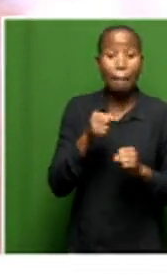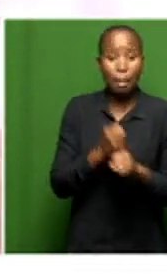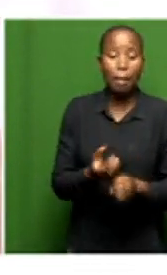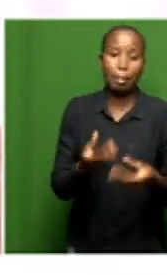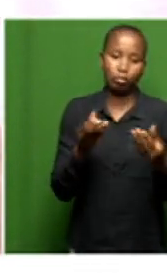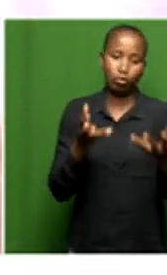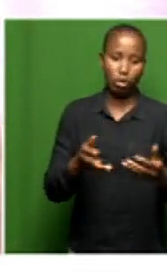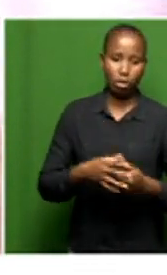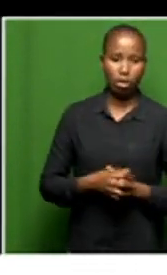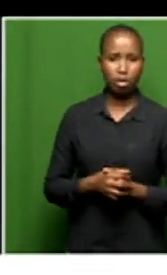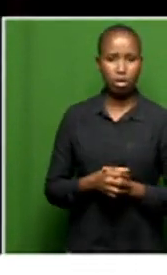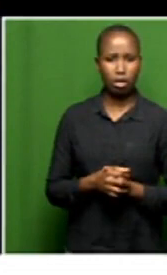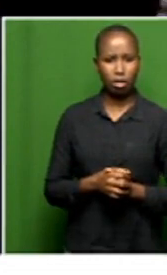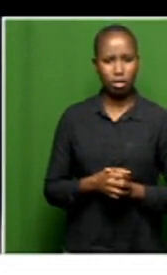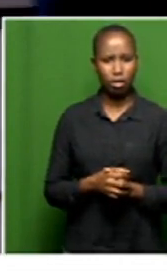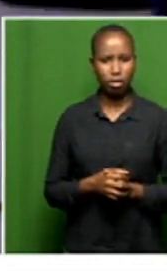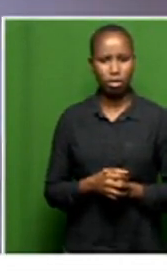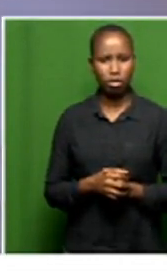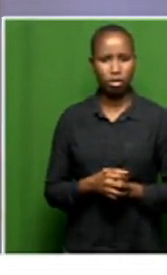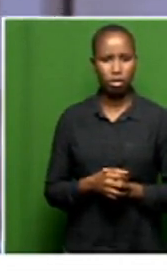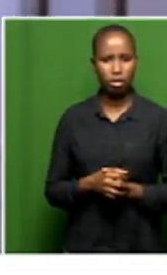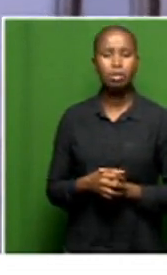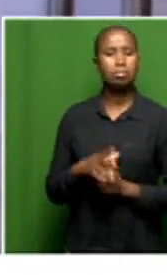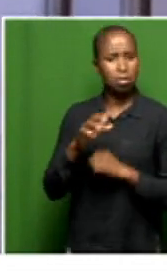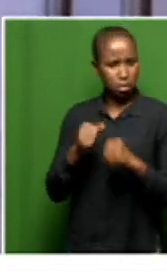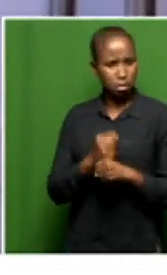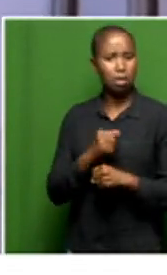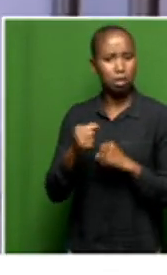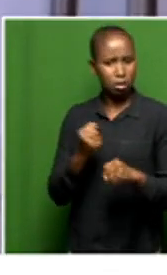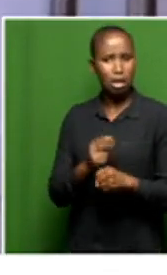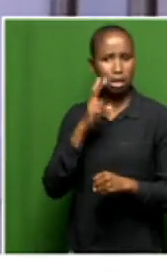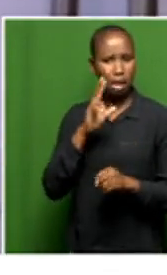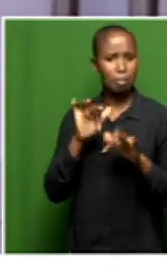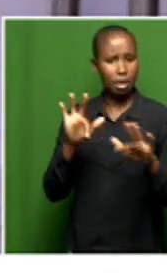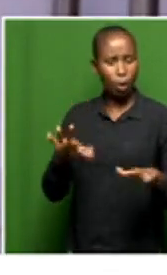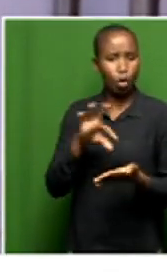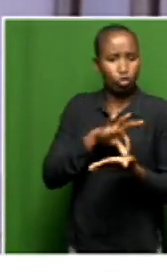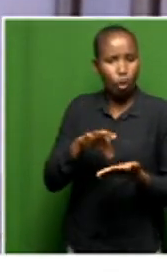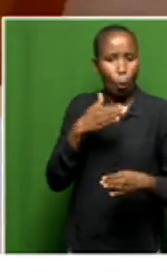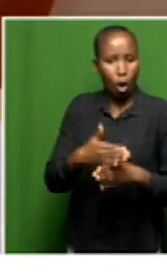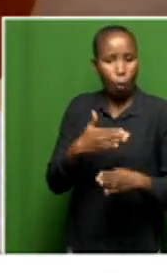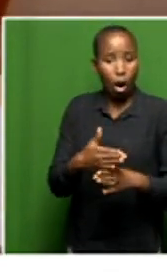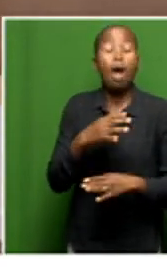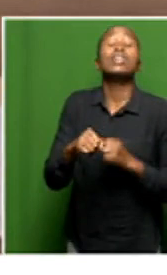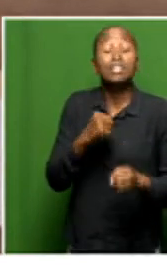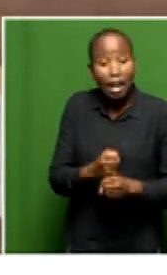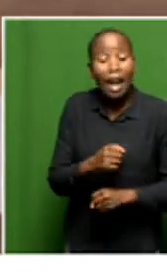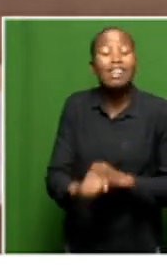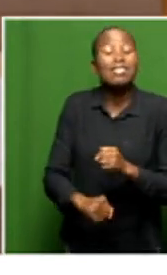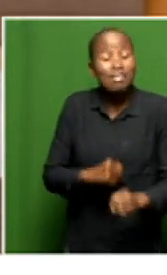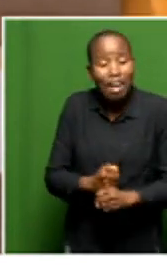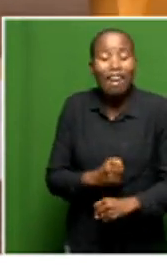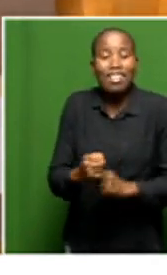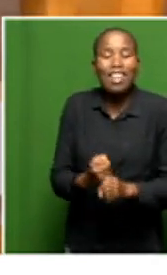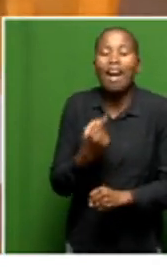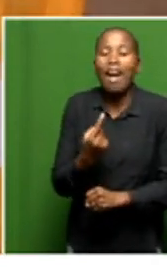thing. Even community members will tell you, every year we see contractors there working. Every year, I'm repeating, every